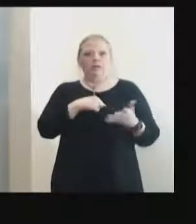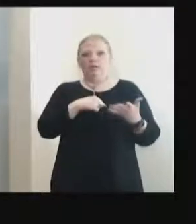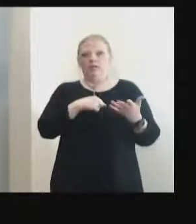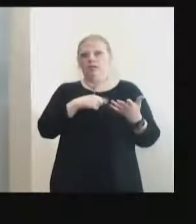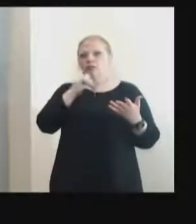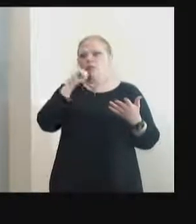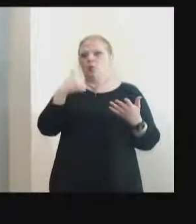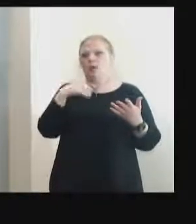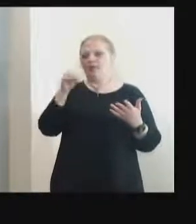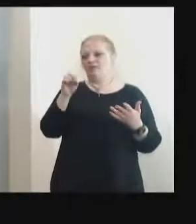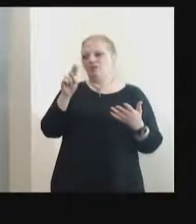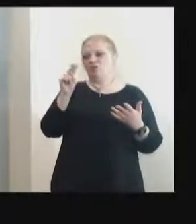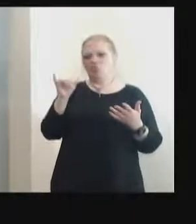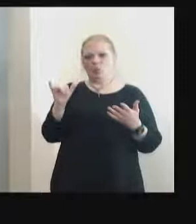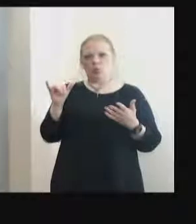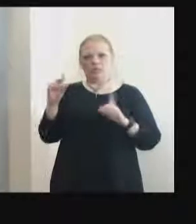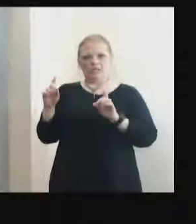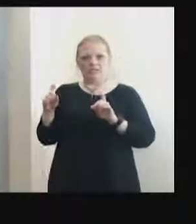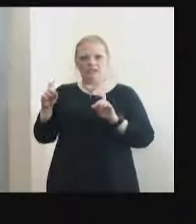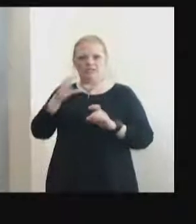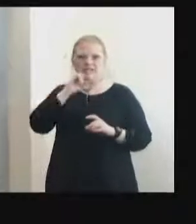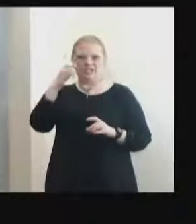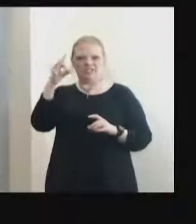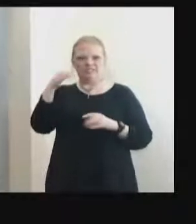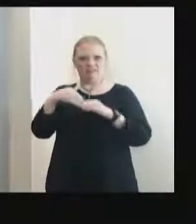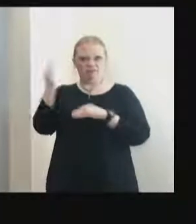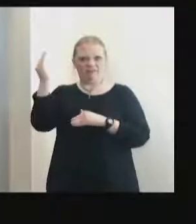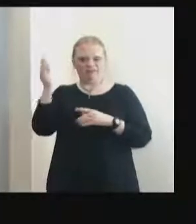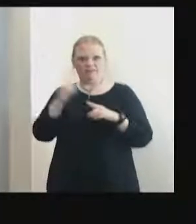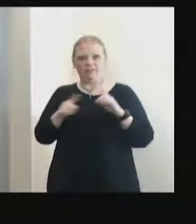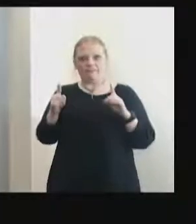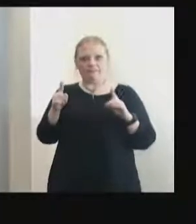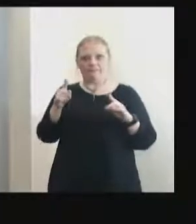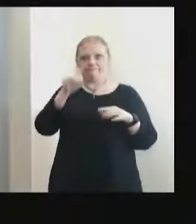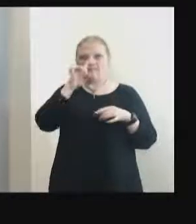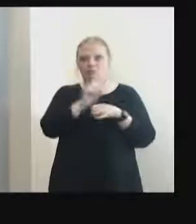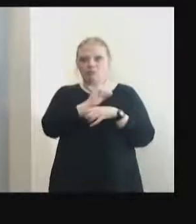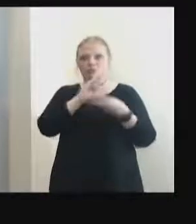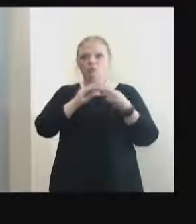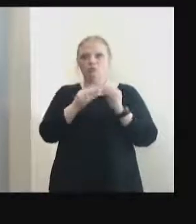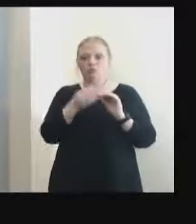the SUNY pool testing for those that are 18 and above, but we know the actual numbers